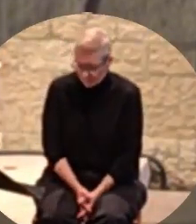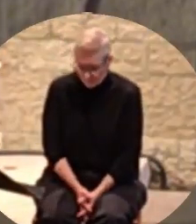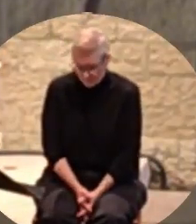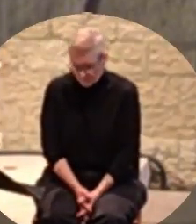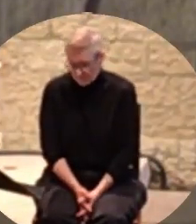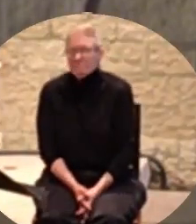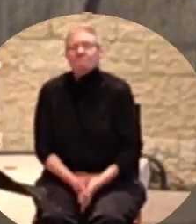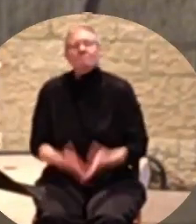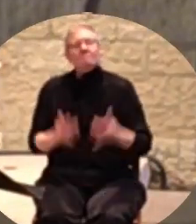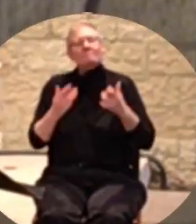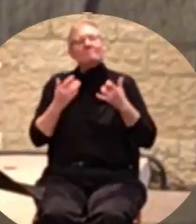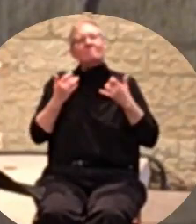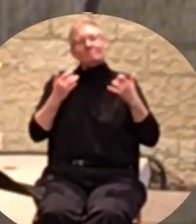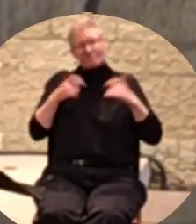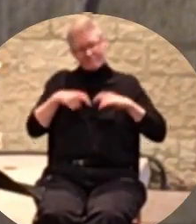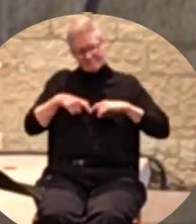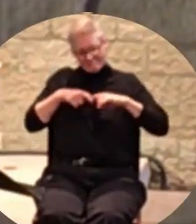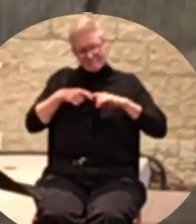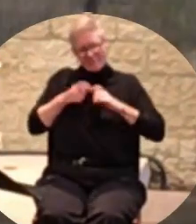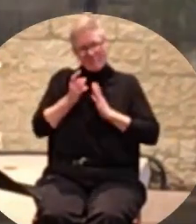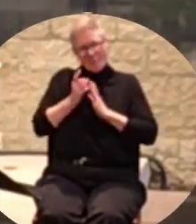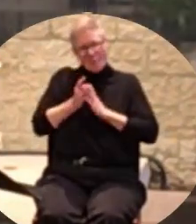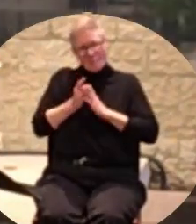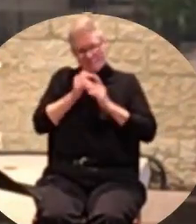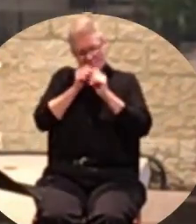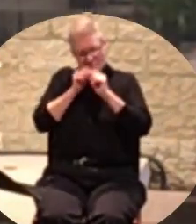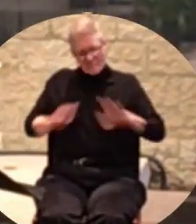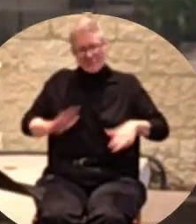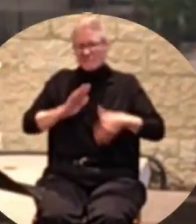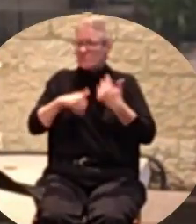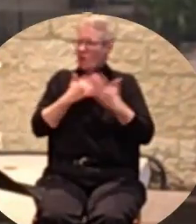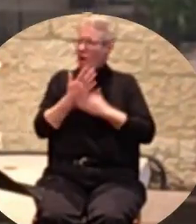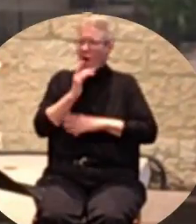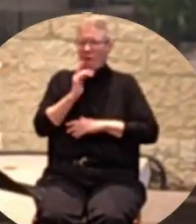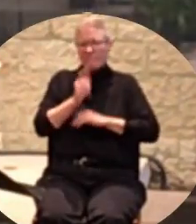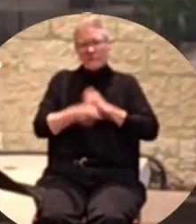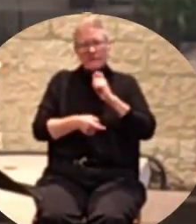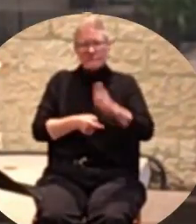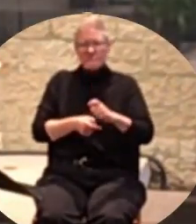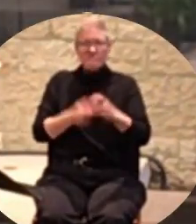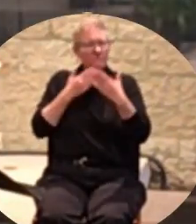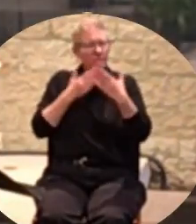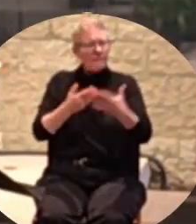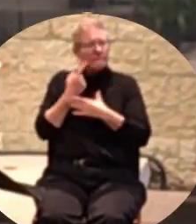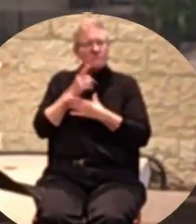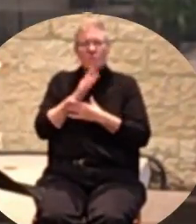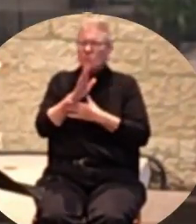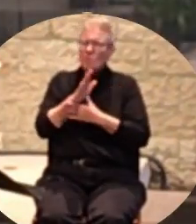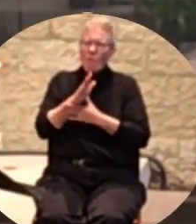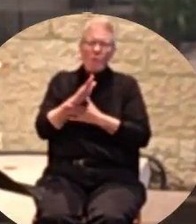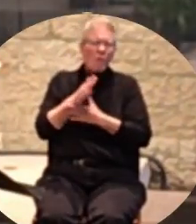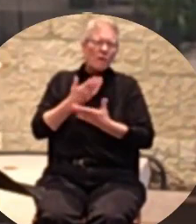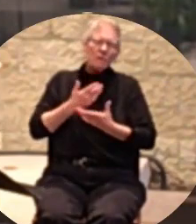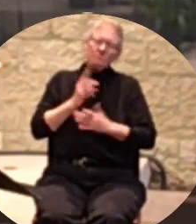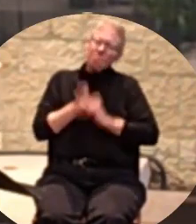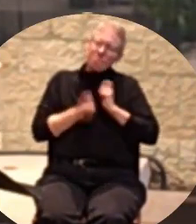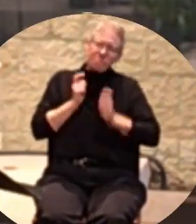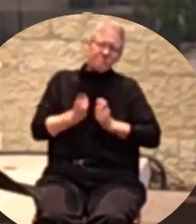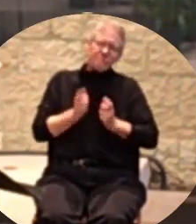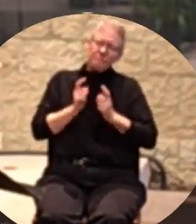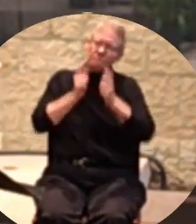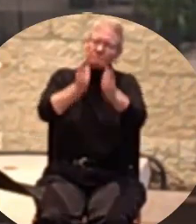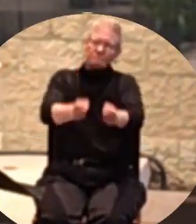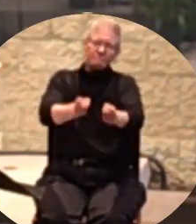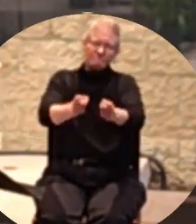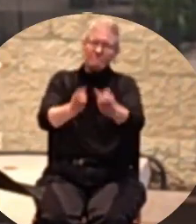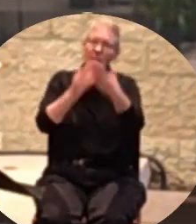So let's take a moment and bless these gifts. We give thanks for your generosity. We give thanks for the gifts that